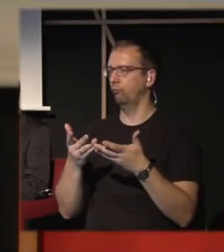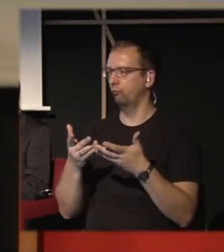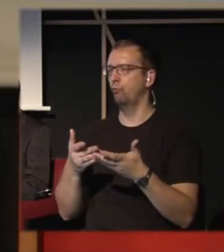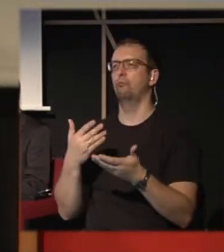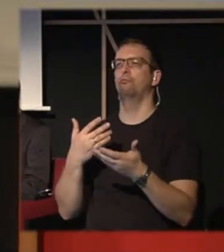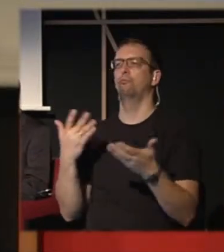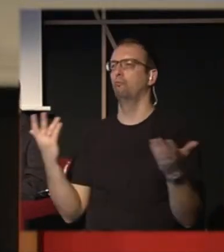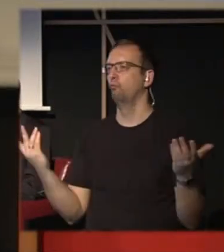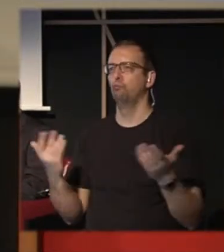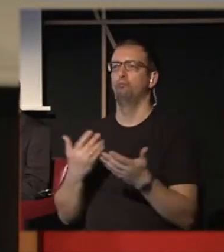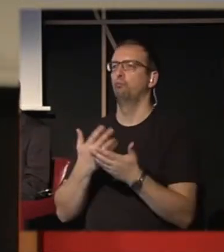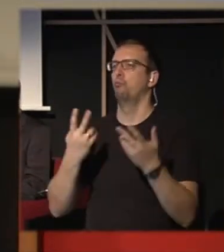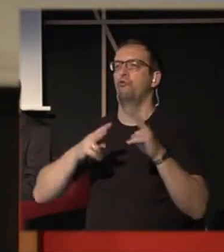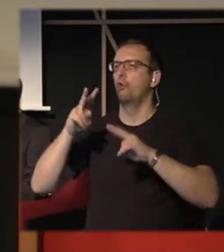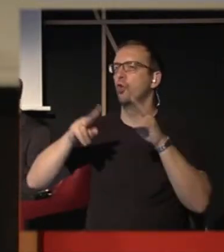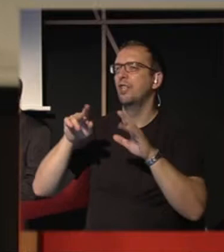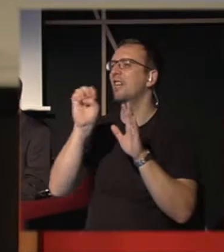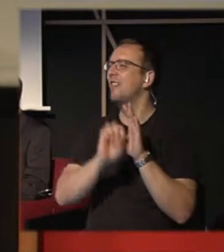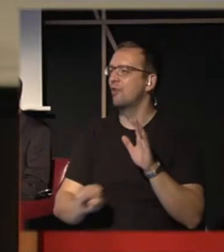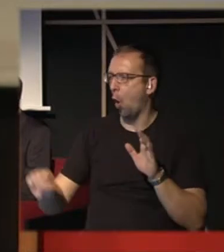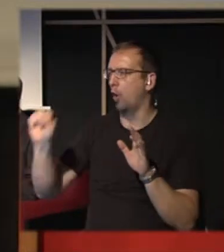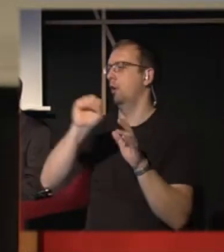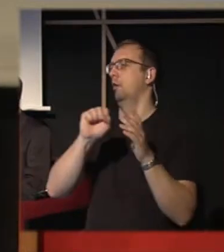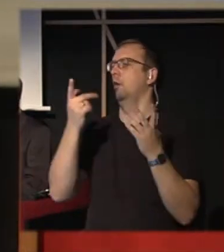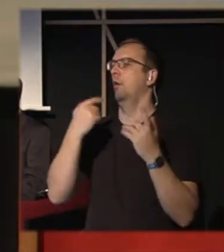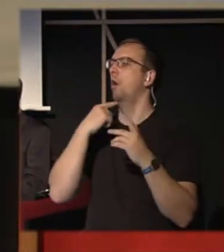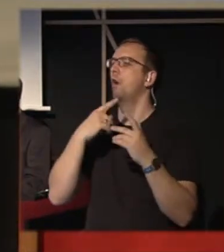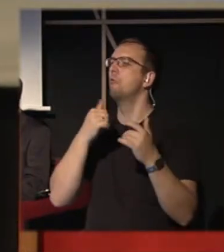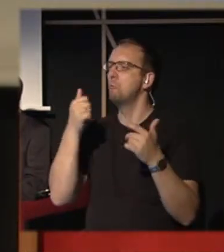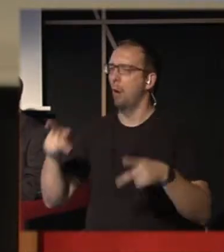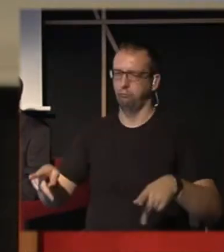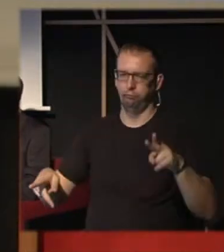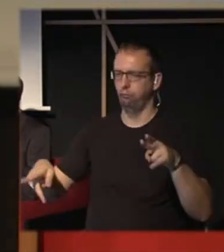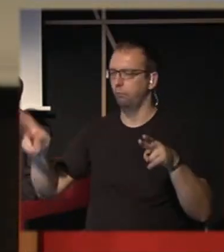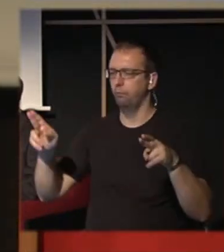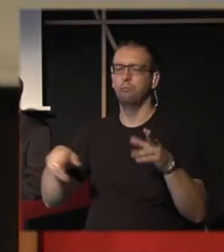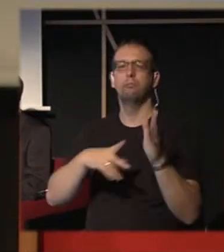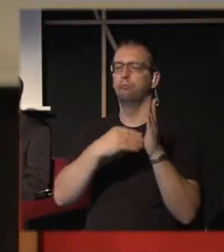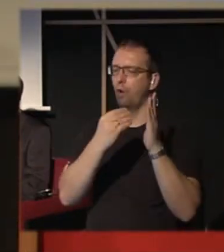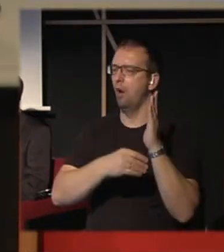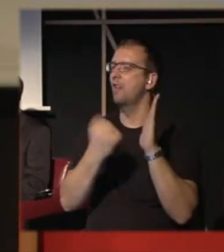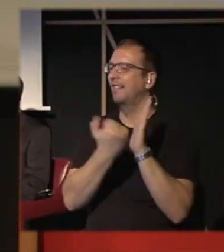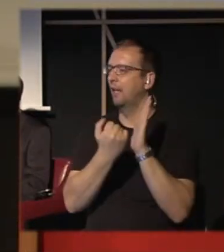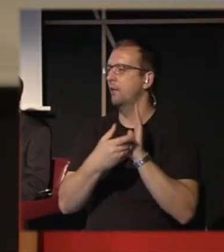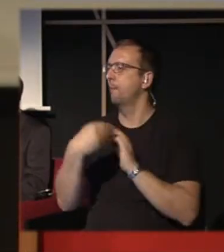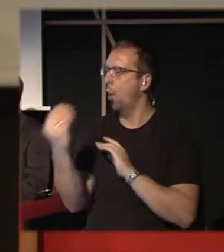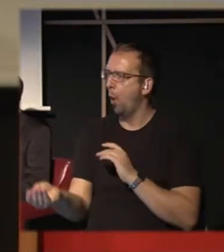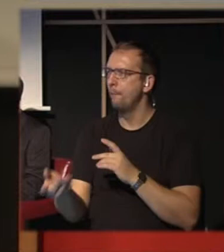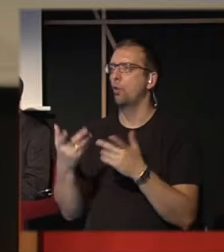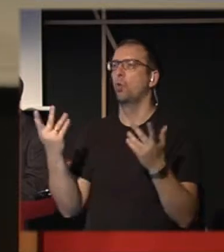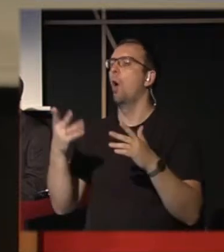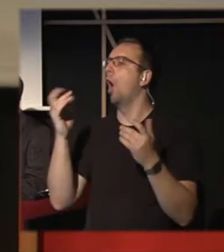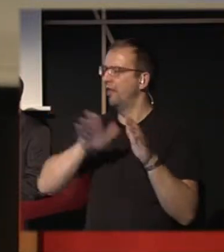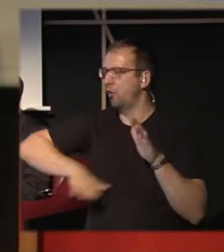system, promote it at domestic level, and provide guidance to licensors, national associations